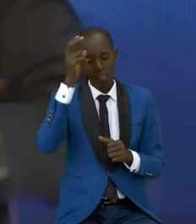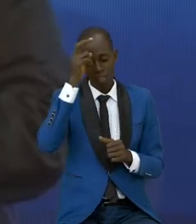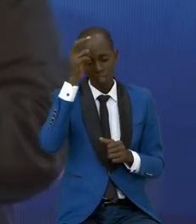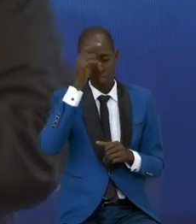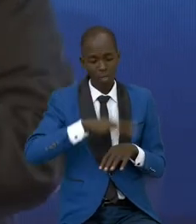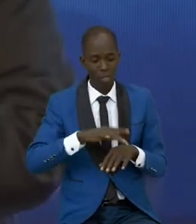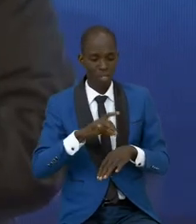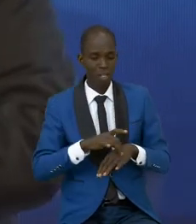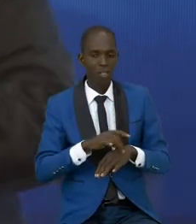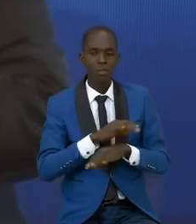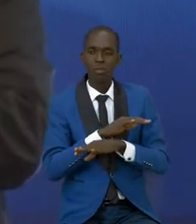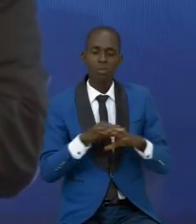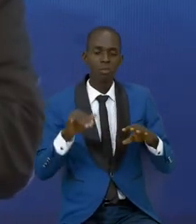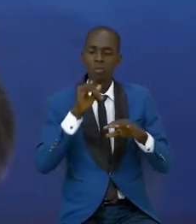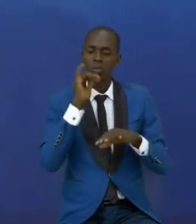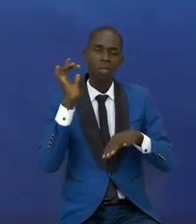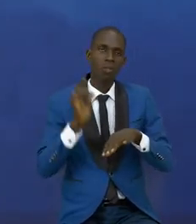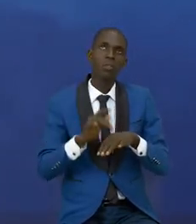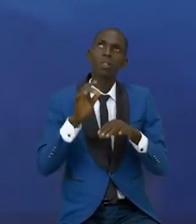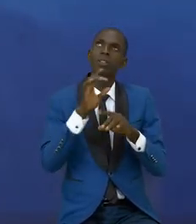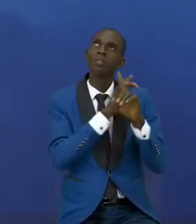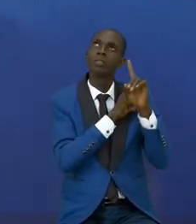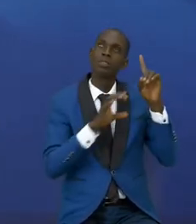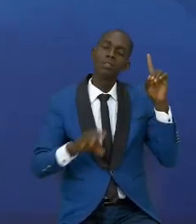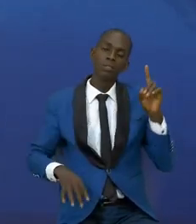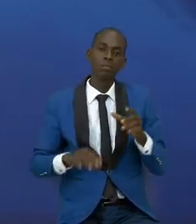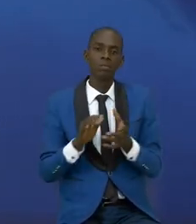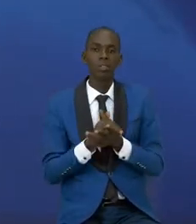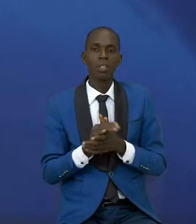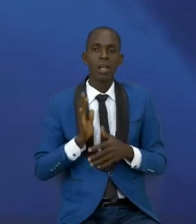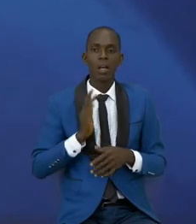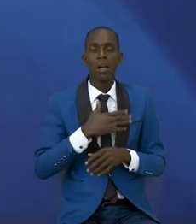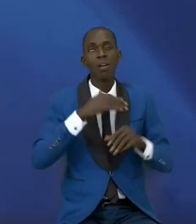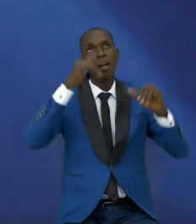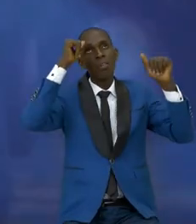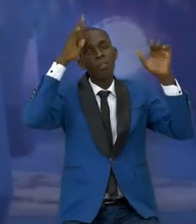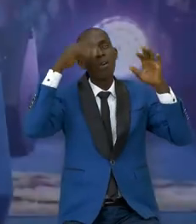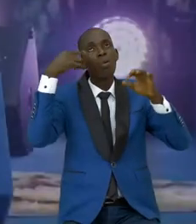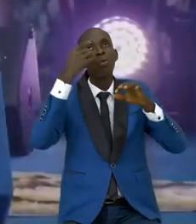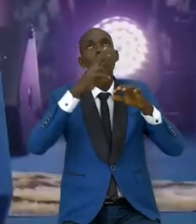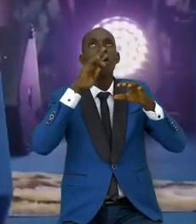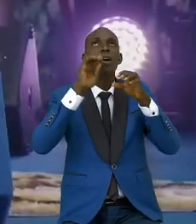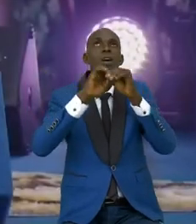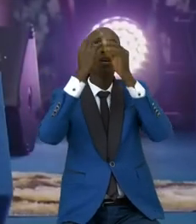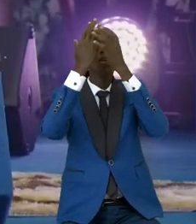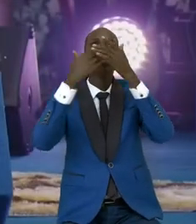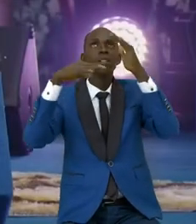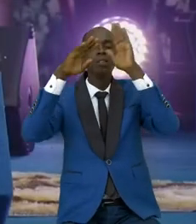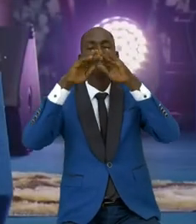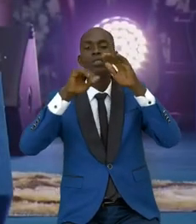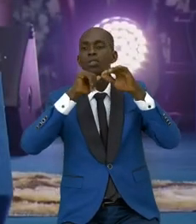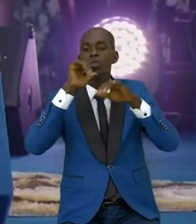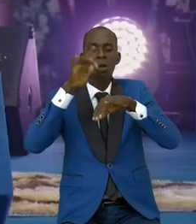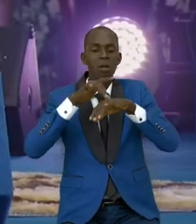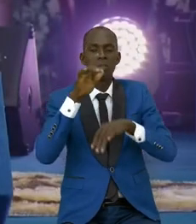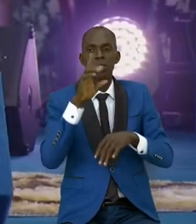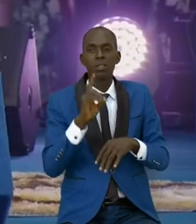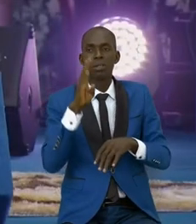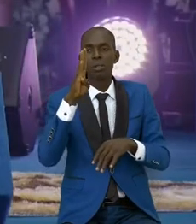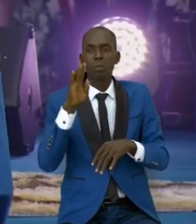does not affect him. A Father which art in heaven, not affected by